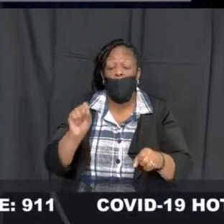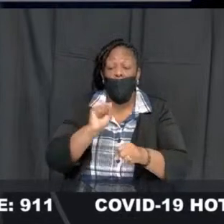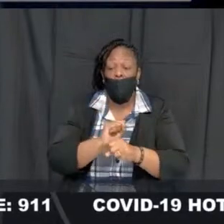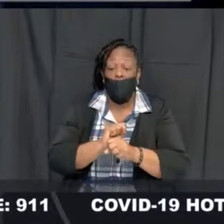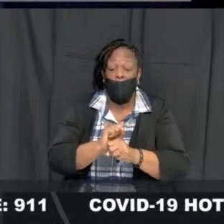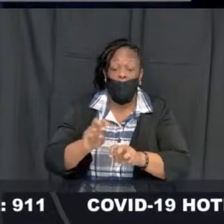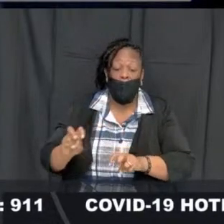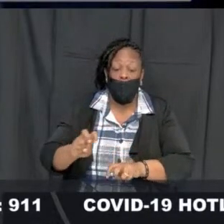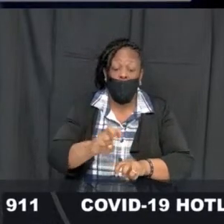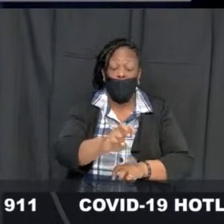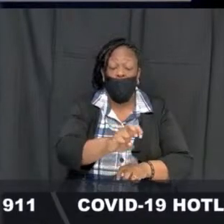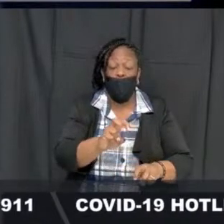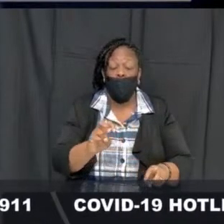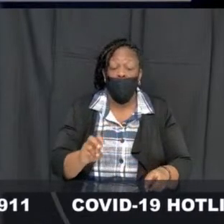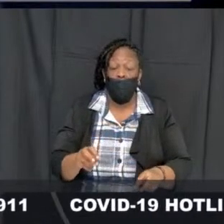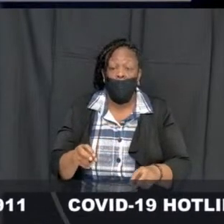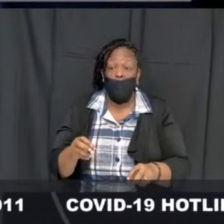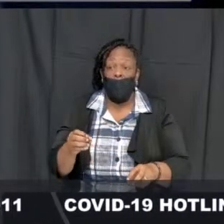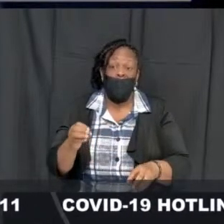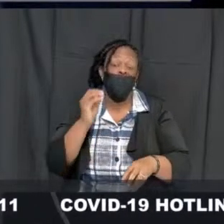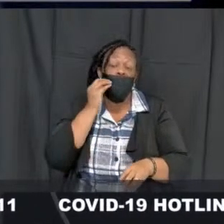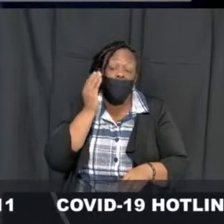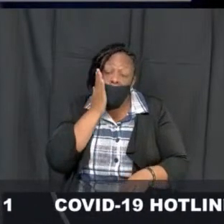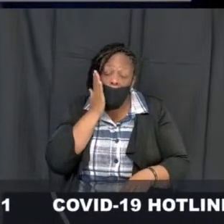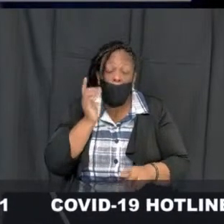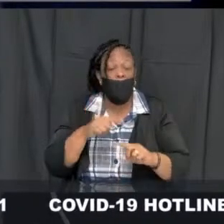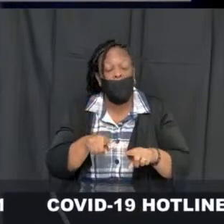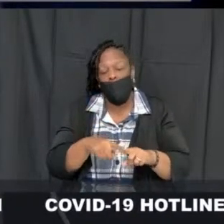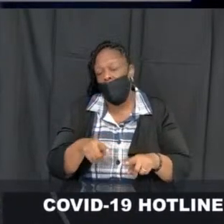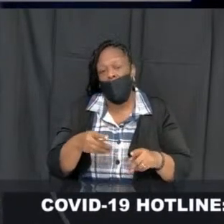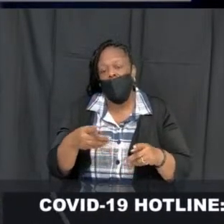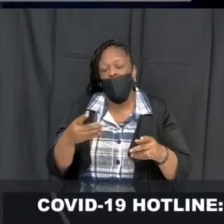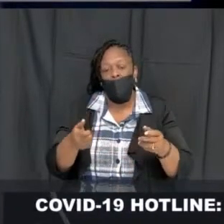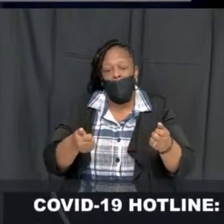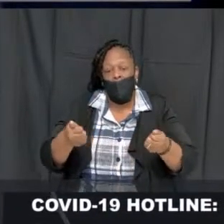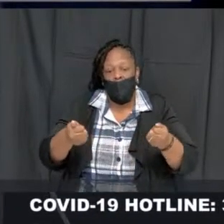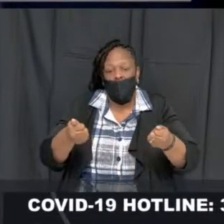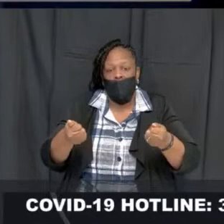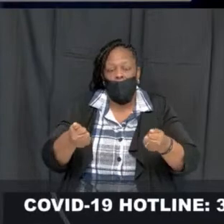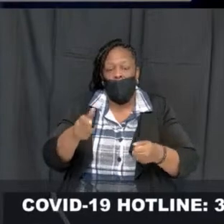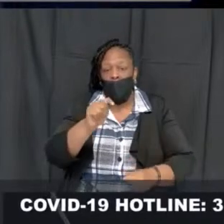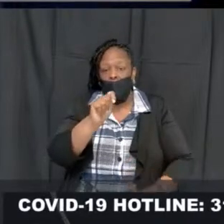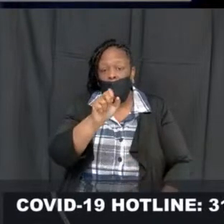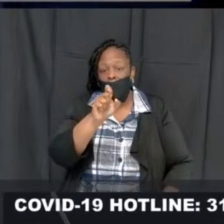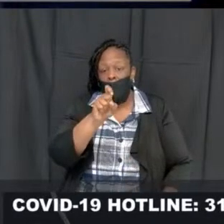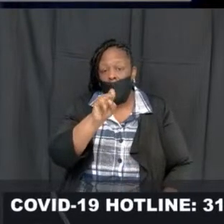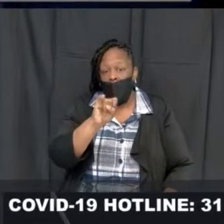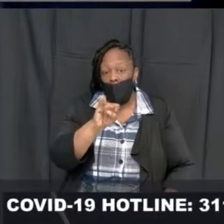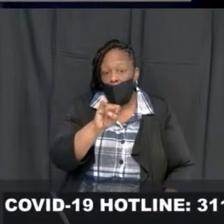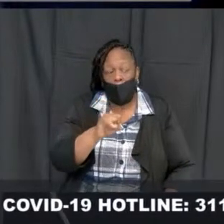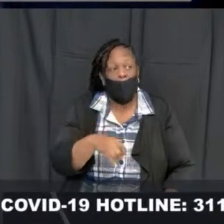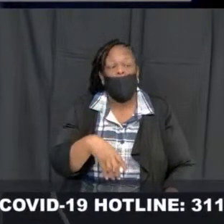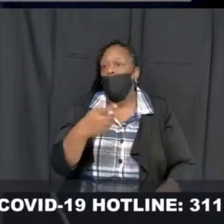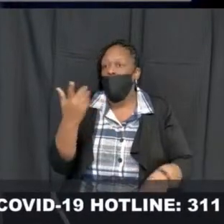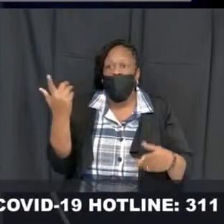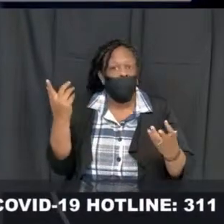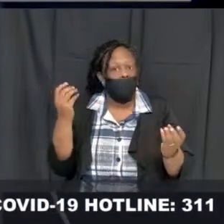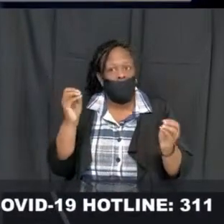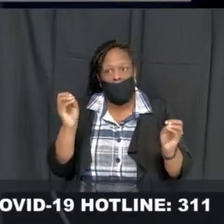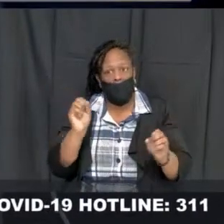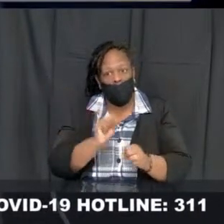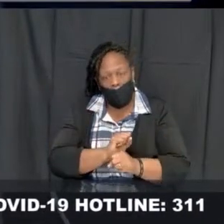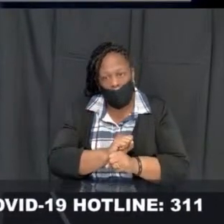tourism sector directly, thousands of you are employed in that area. Taxi drivers, we have close to 500. If you